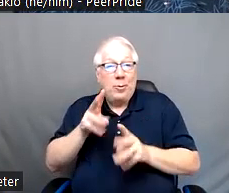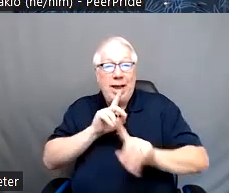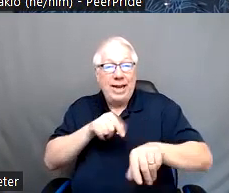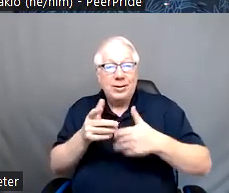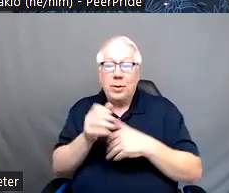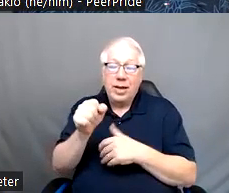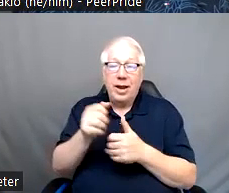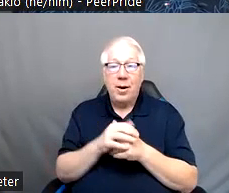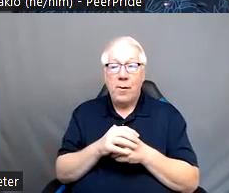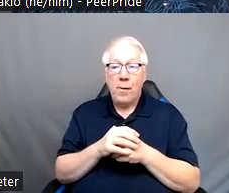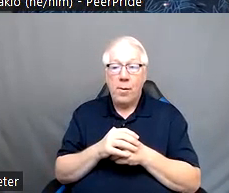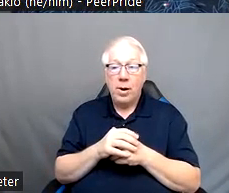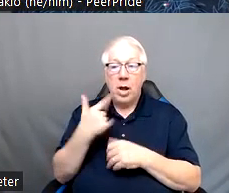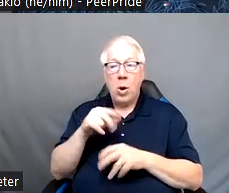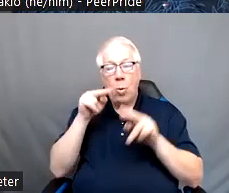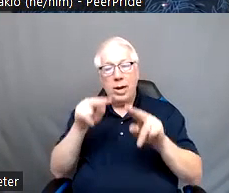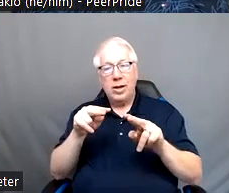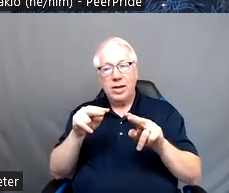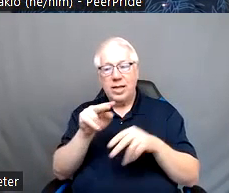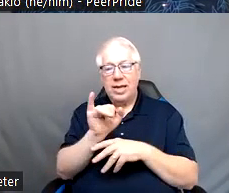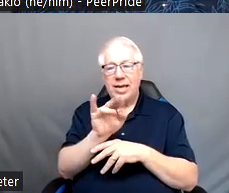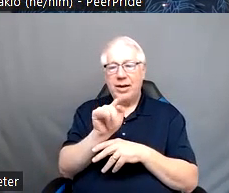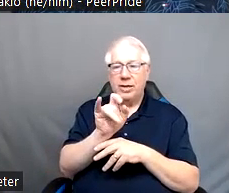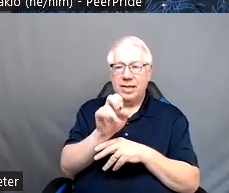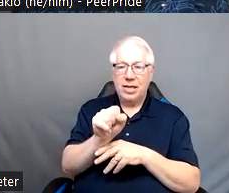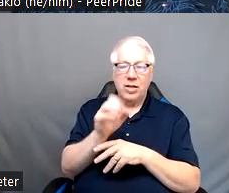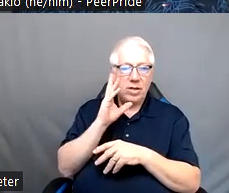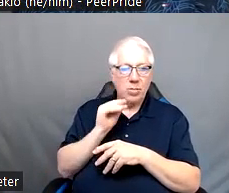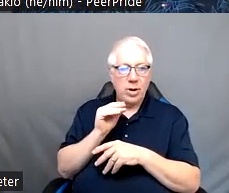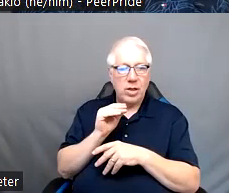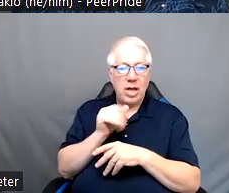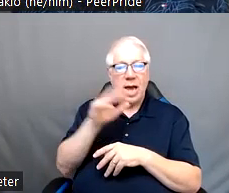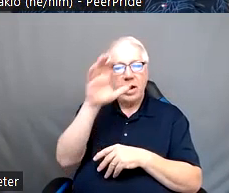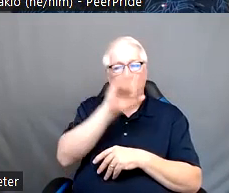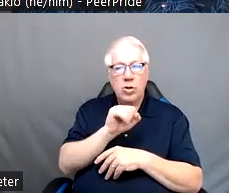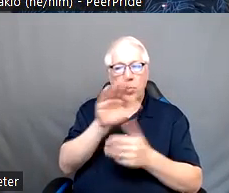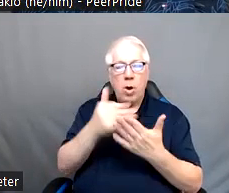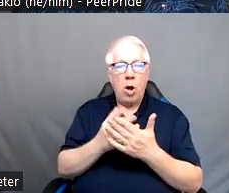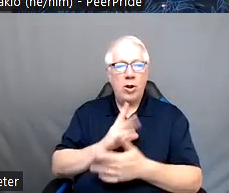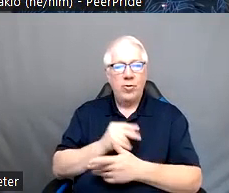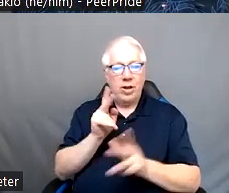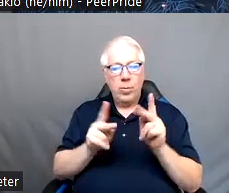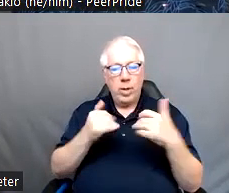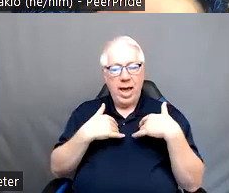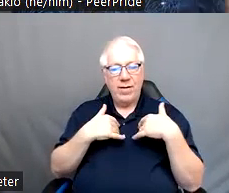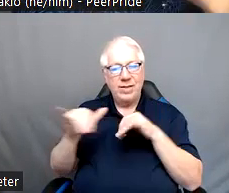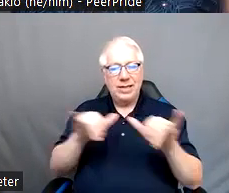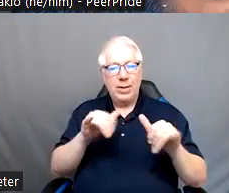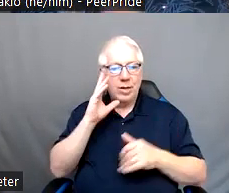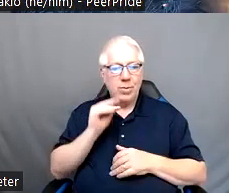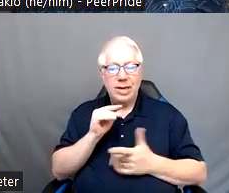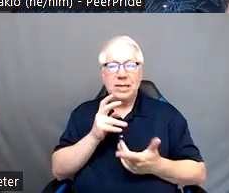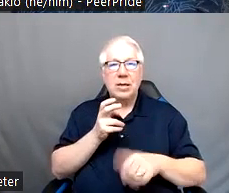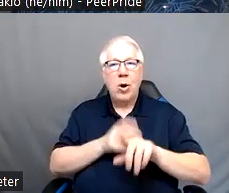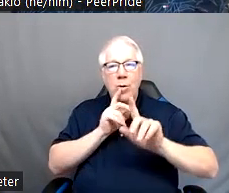But yeah, like we look at the intersections of lived experience and don't assume that all trans people have the same lived experience. It's just hard to answer